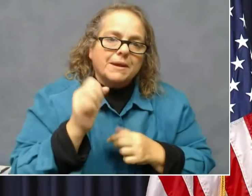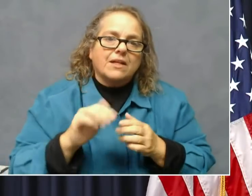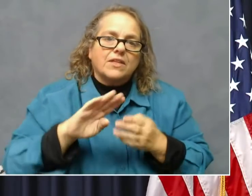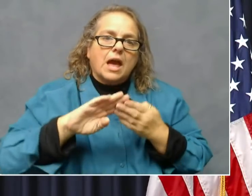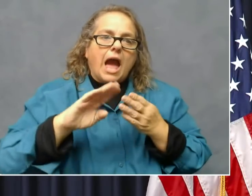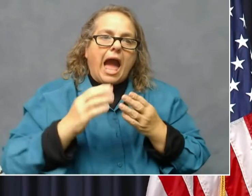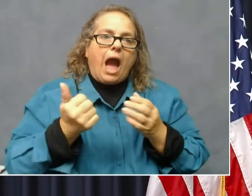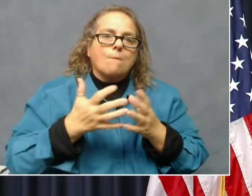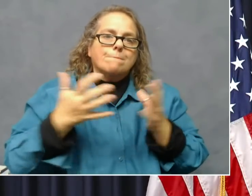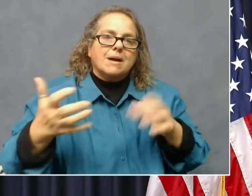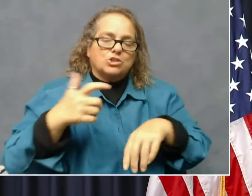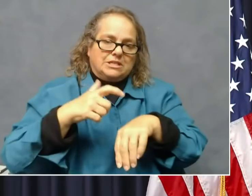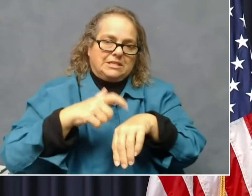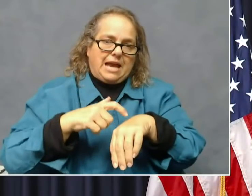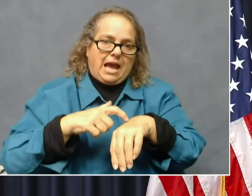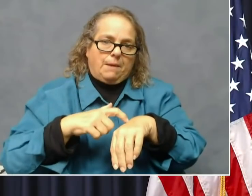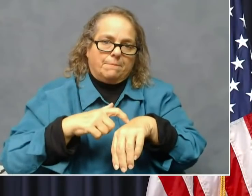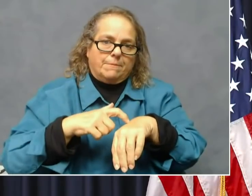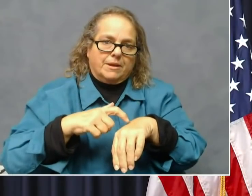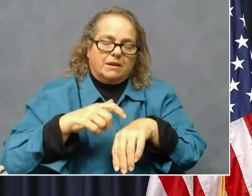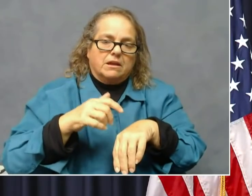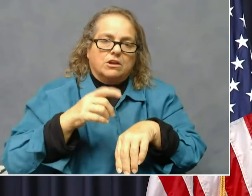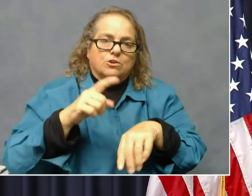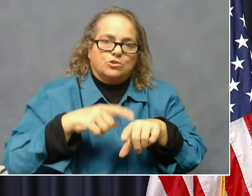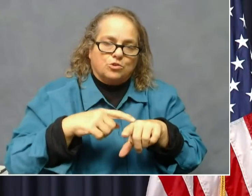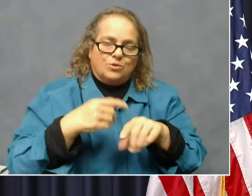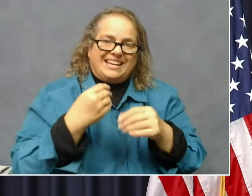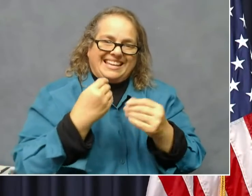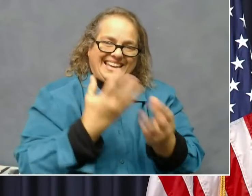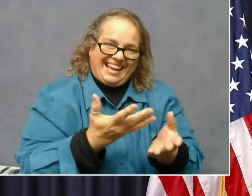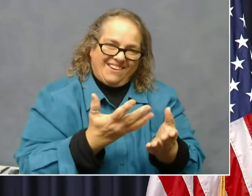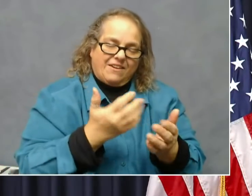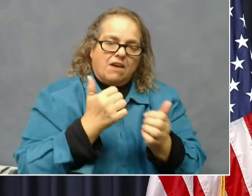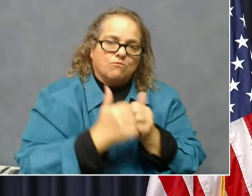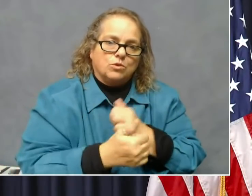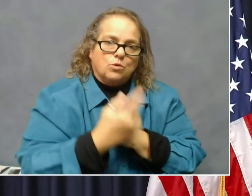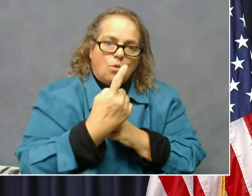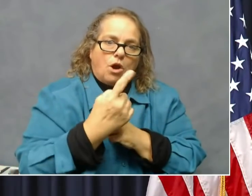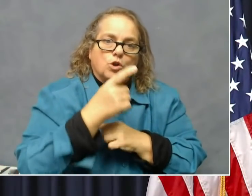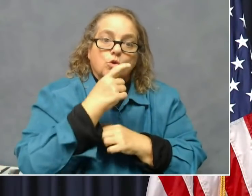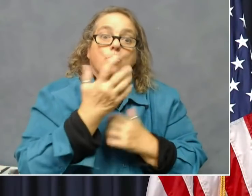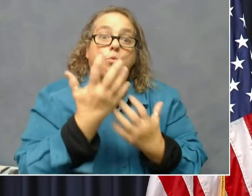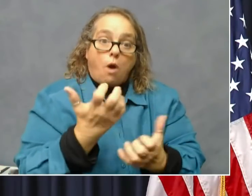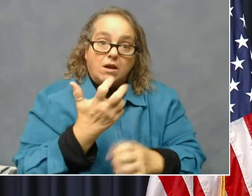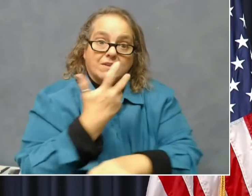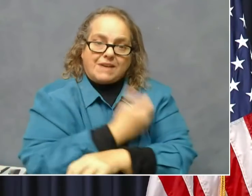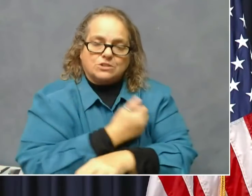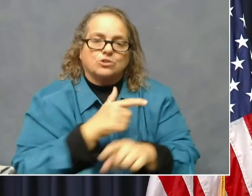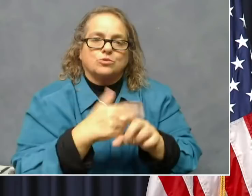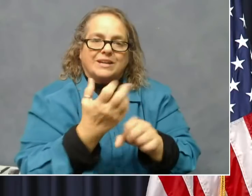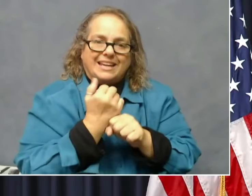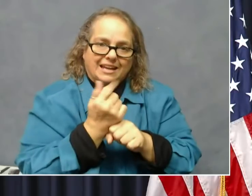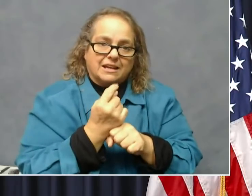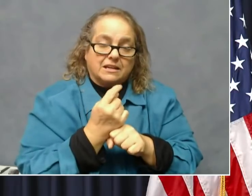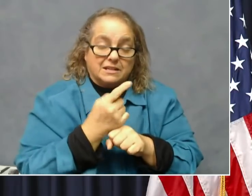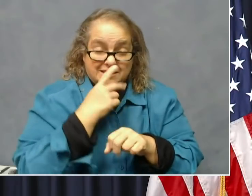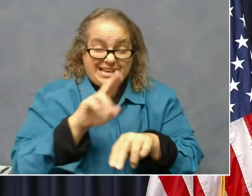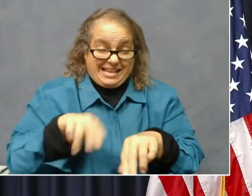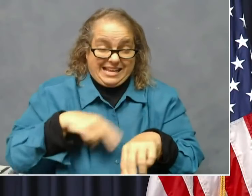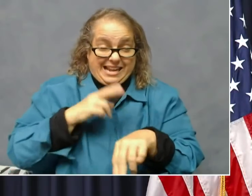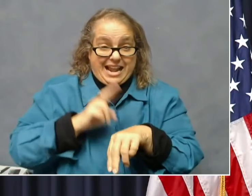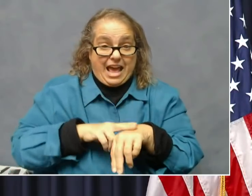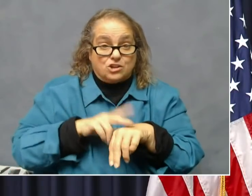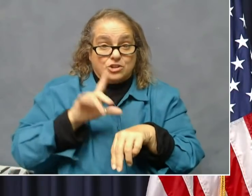everyone who wants to take a vaccine. You know, they say nationally they want more than 70%, maybe closer to